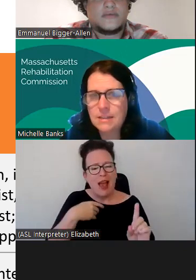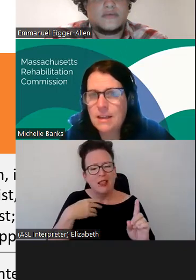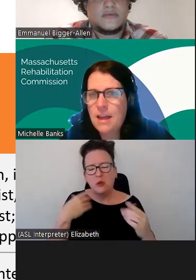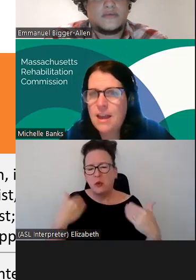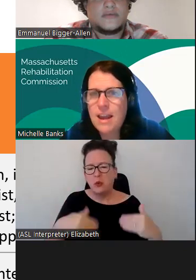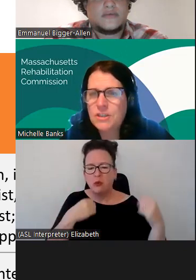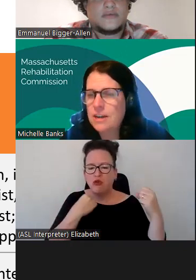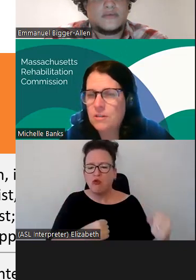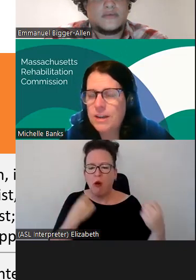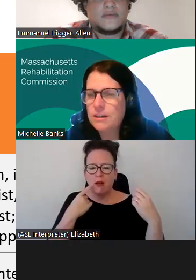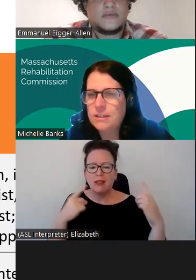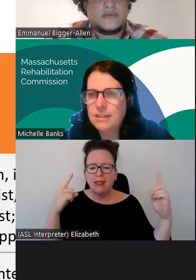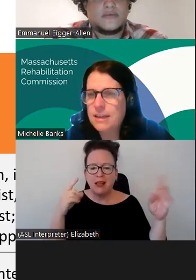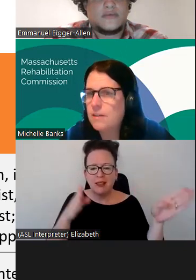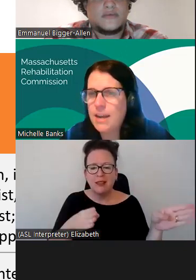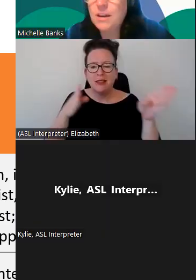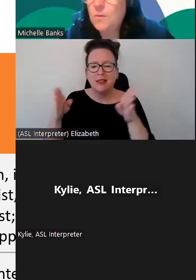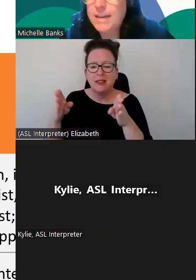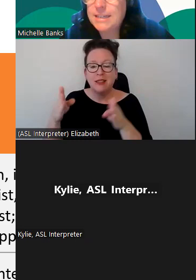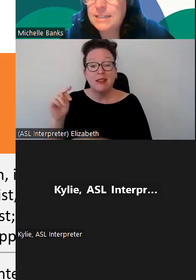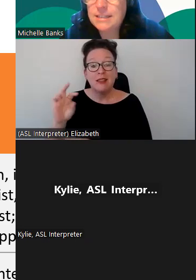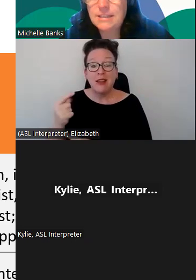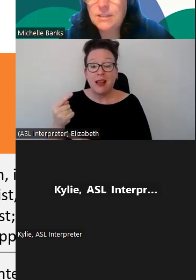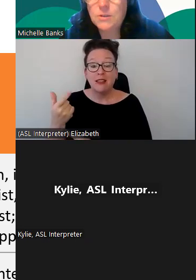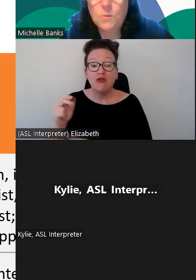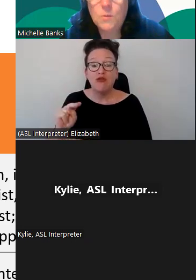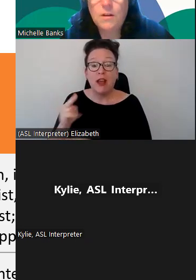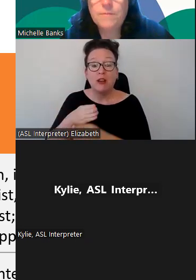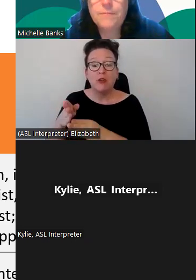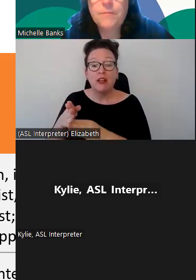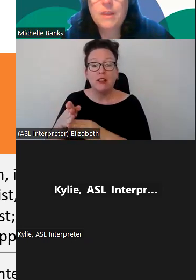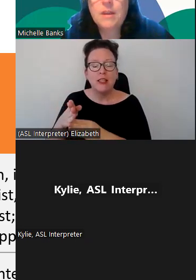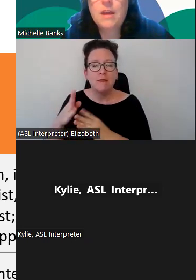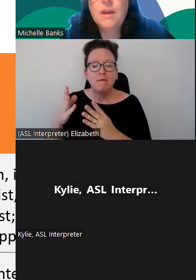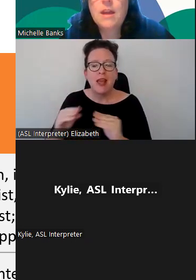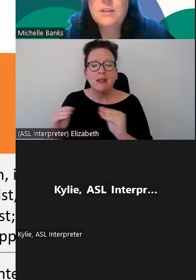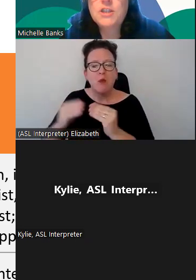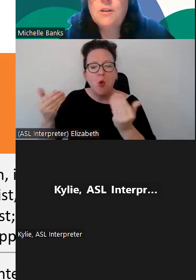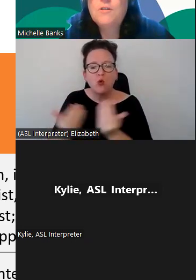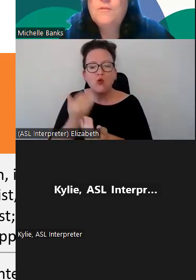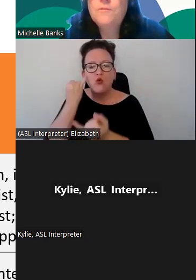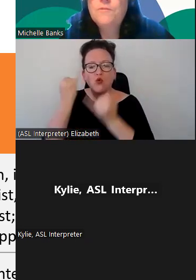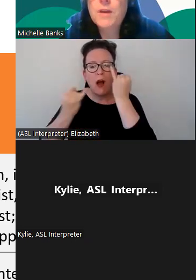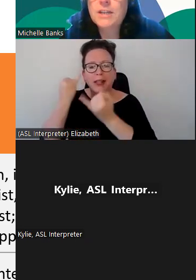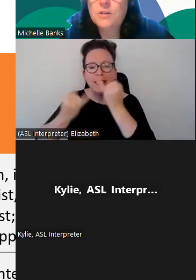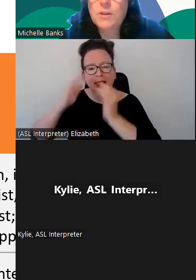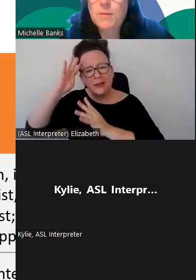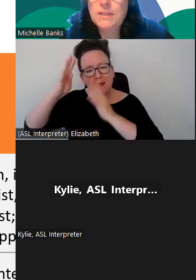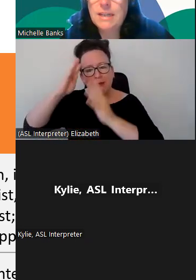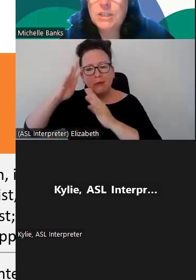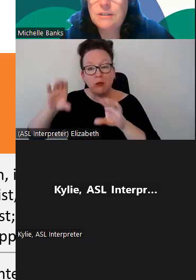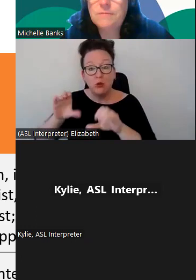success, and NextGen Careers is innovating new ideas to do the work. In general